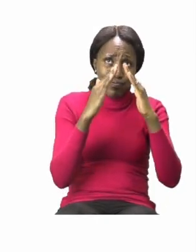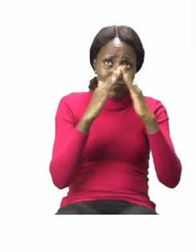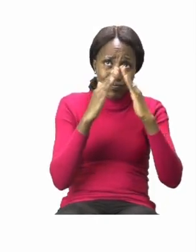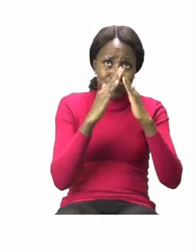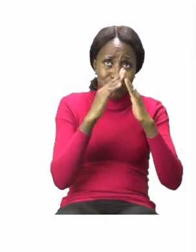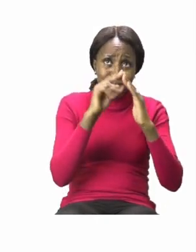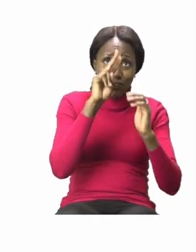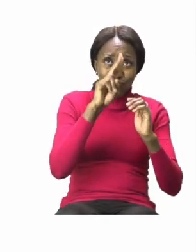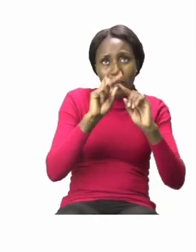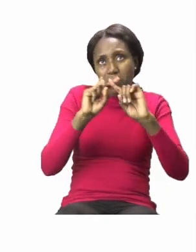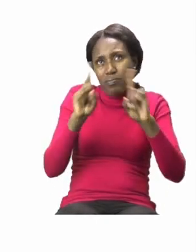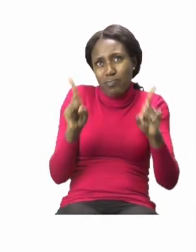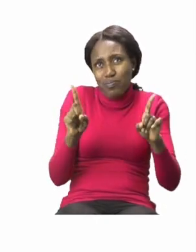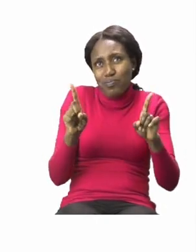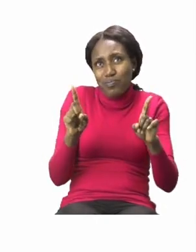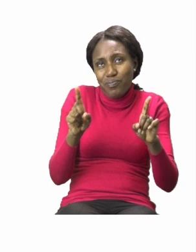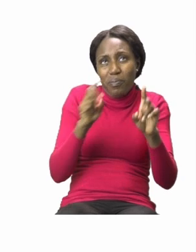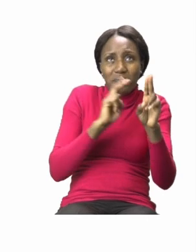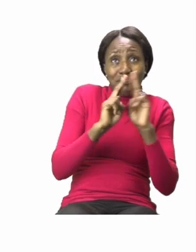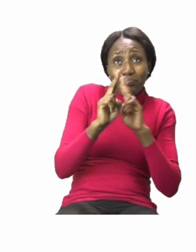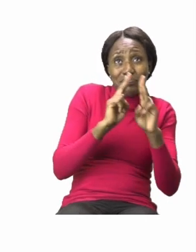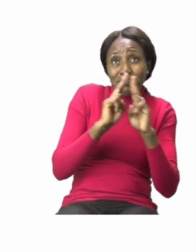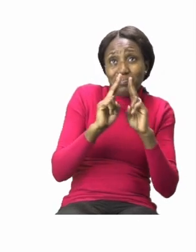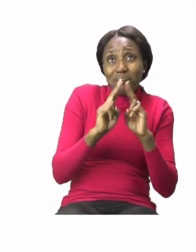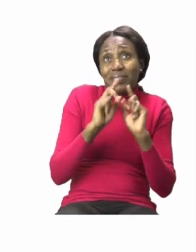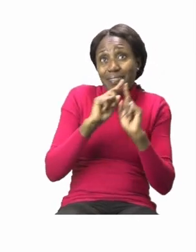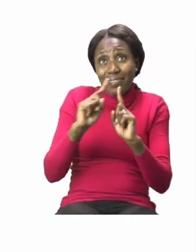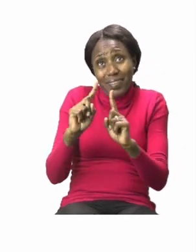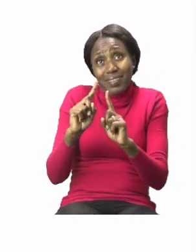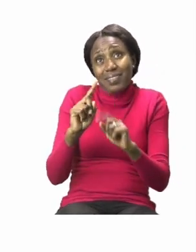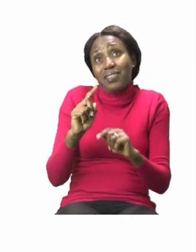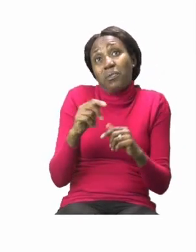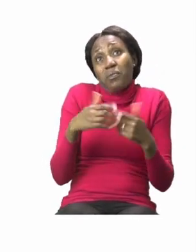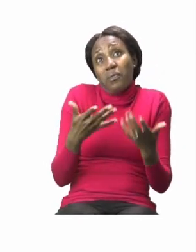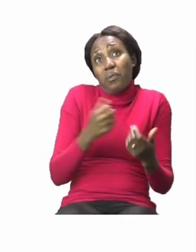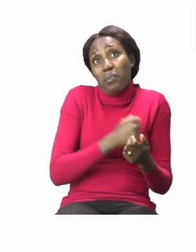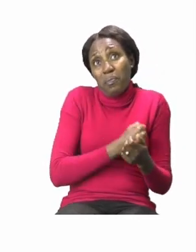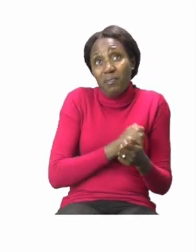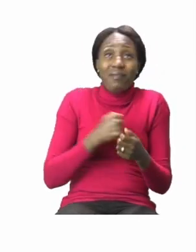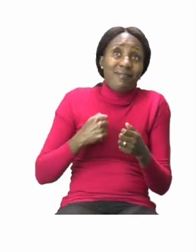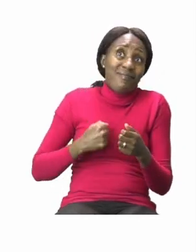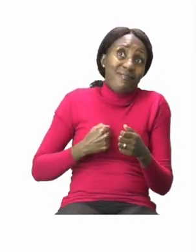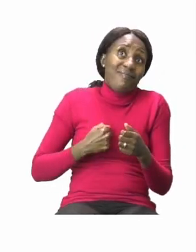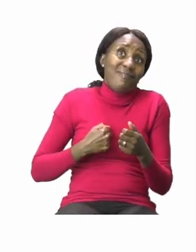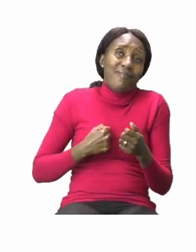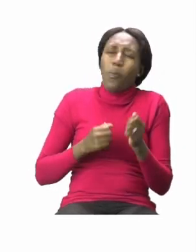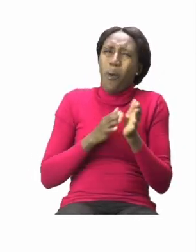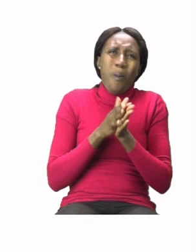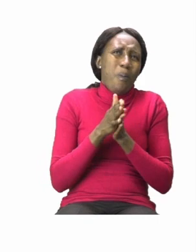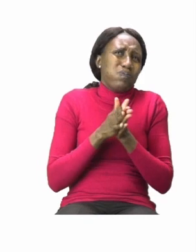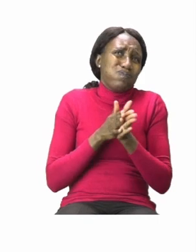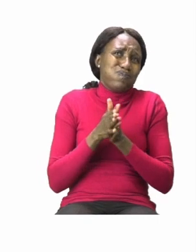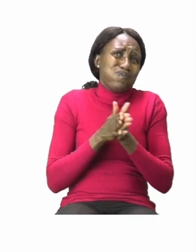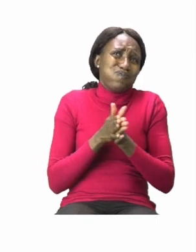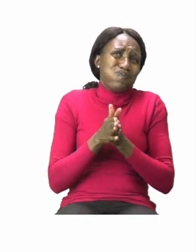them with either your teacher or a parent. Now this one is going to be very interesting because there